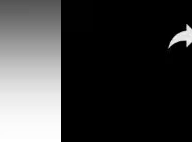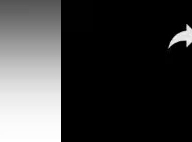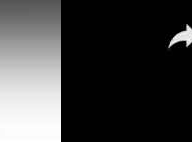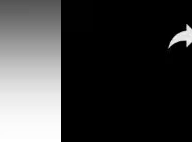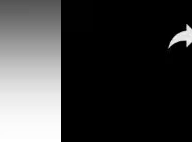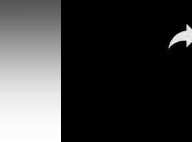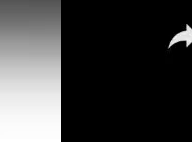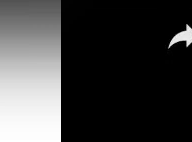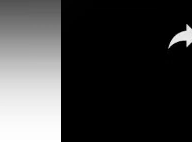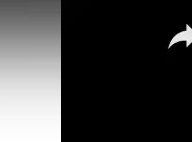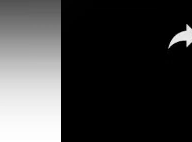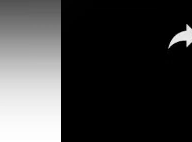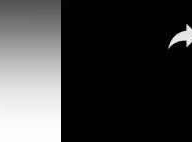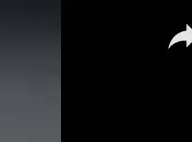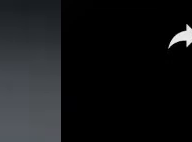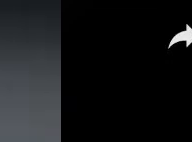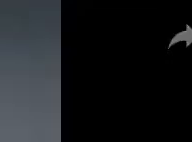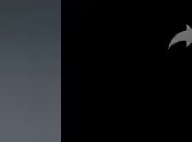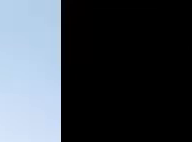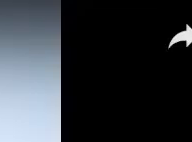The city council is it not?